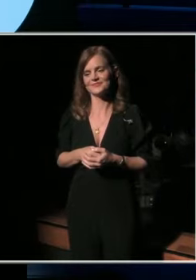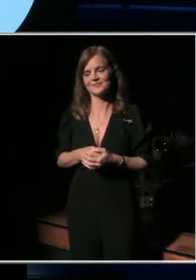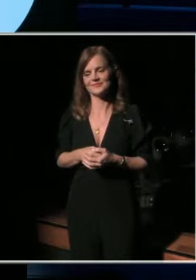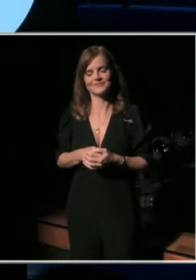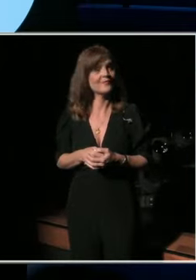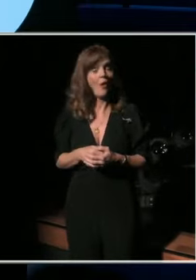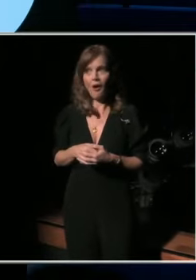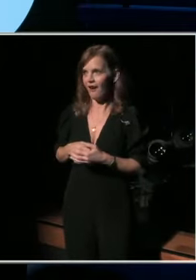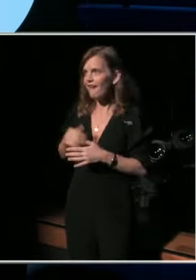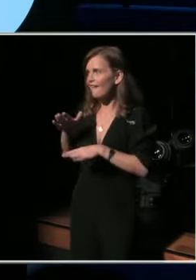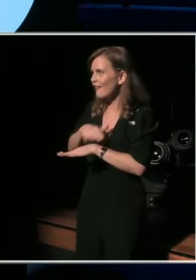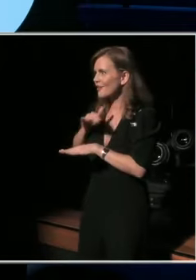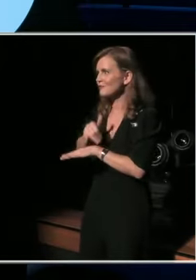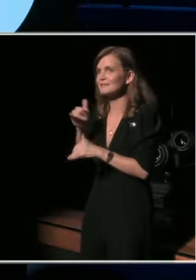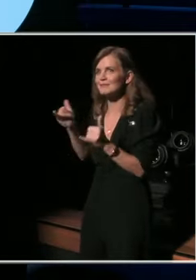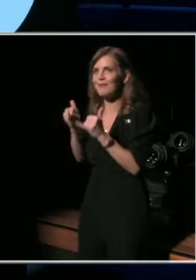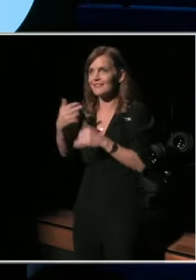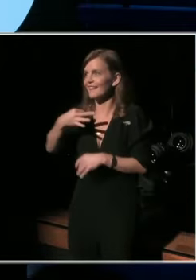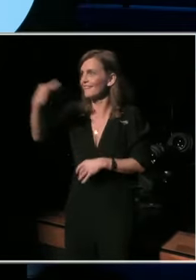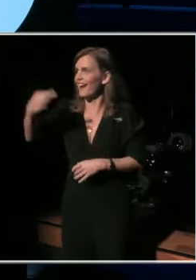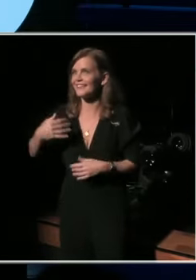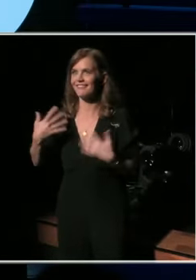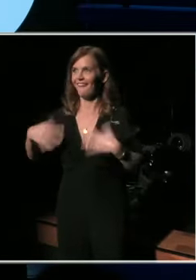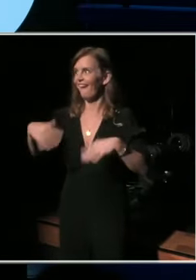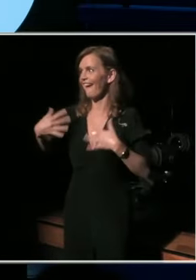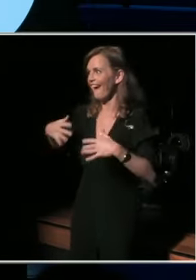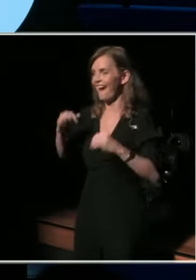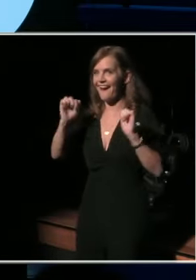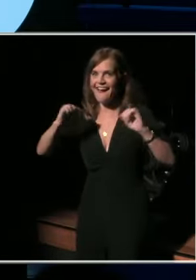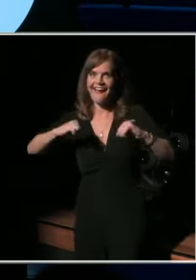We've got a Christmas party to go to!